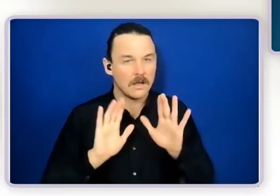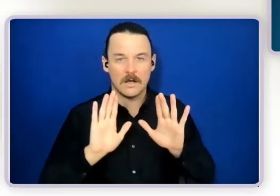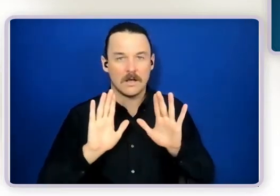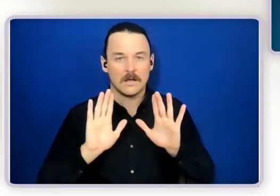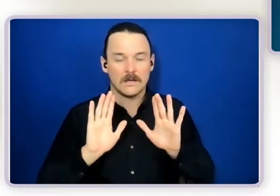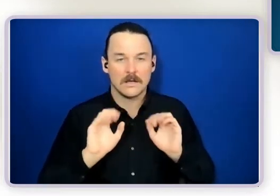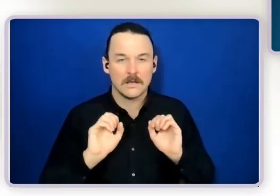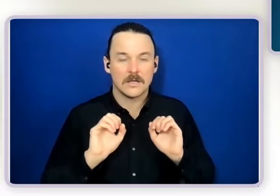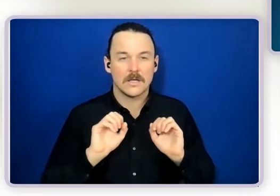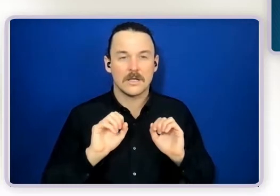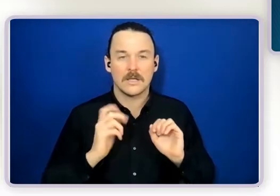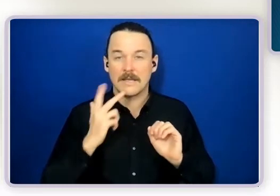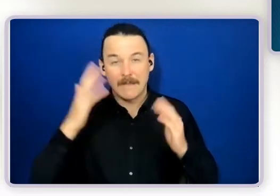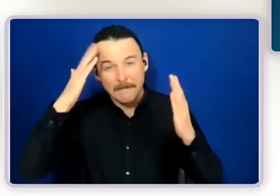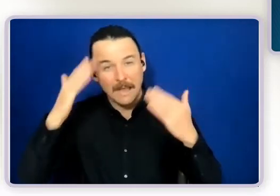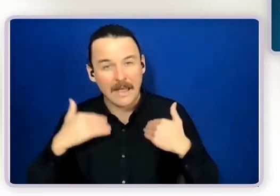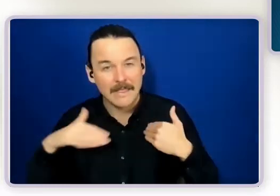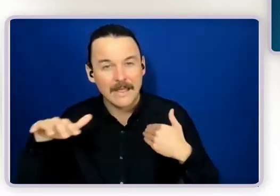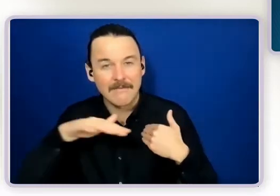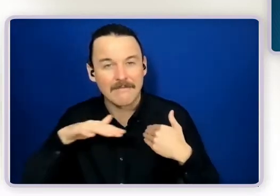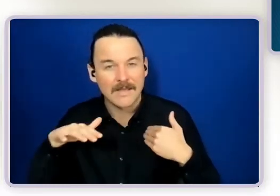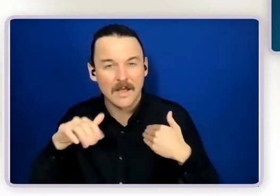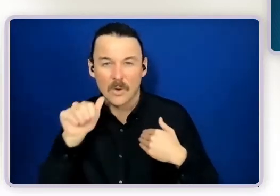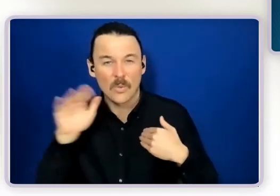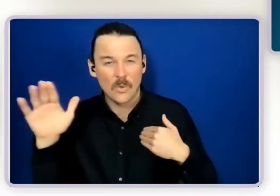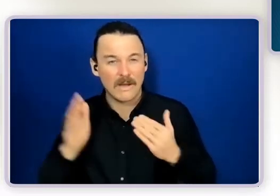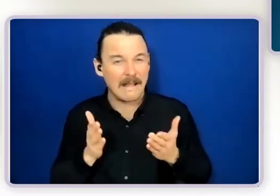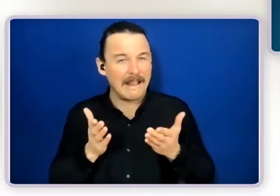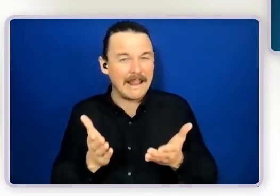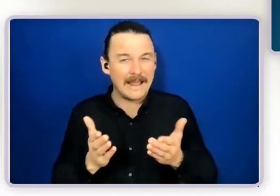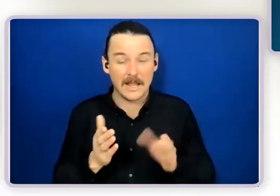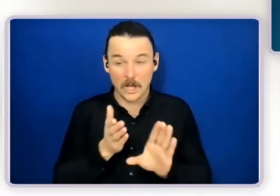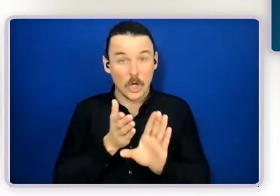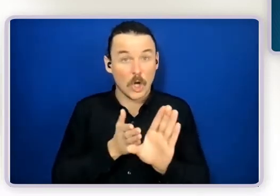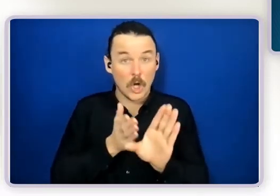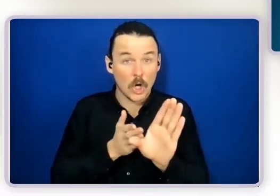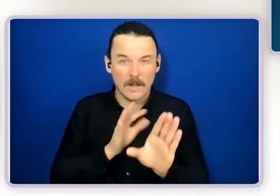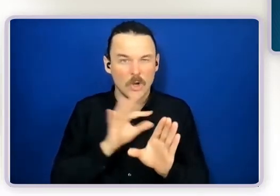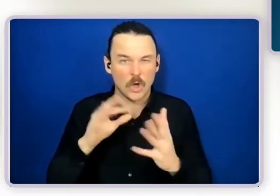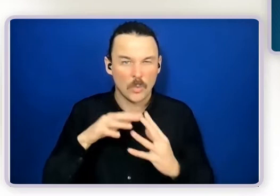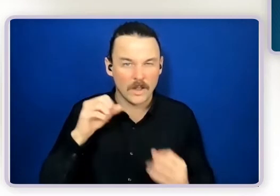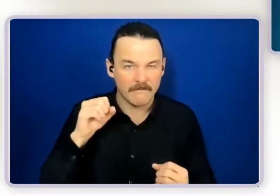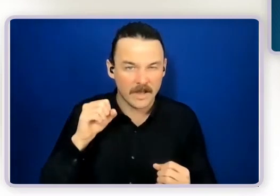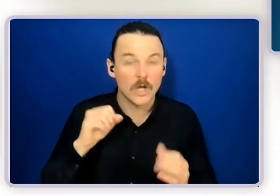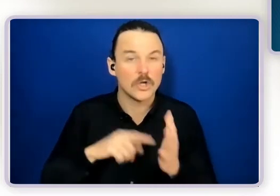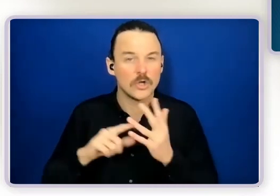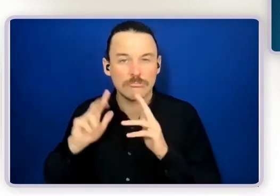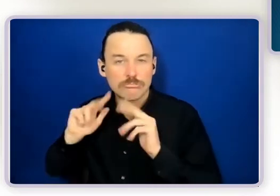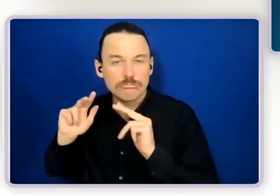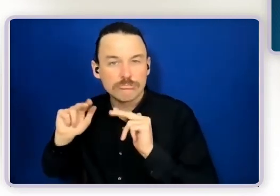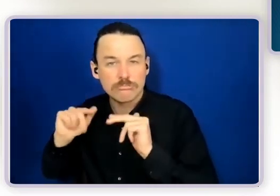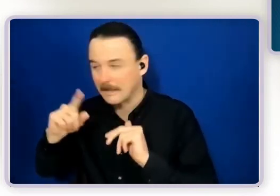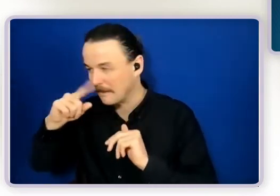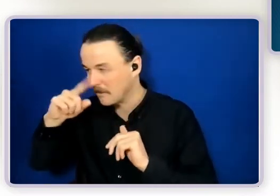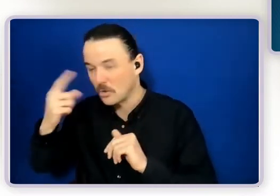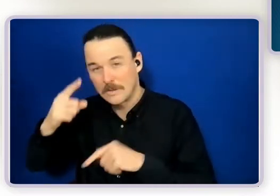or unqualified to practice on people who are sick. That would be seen as sometimes